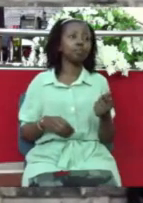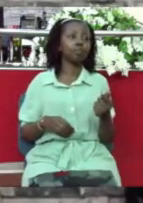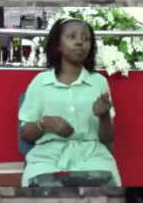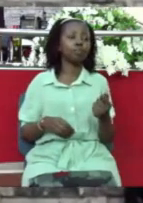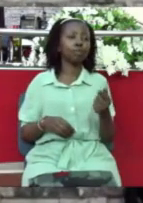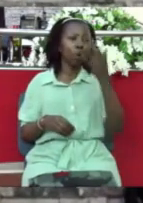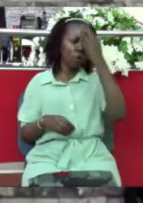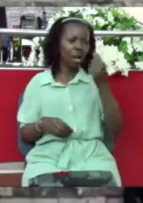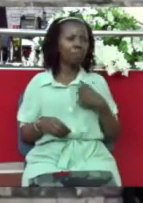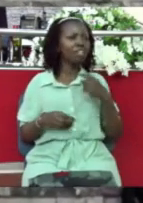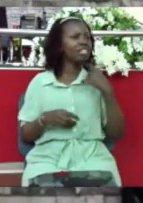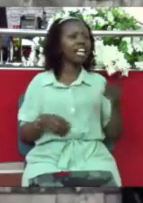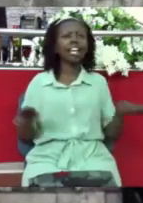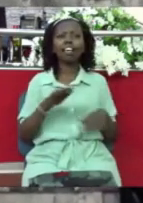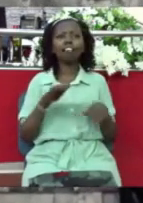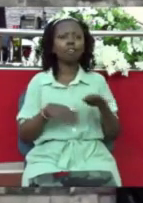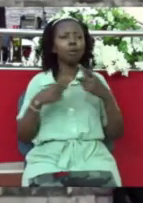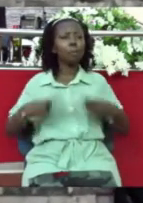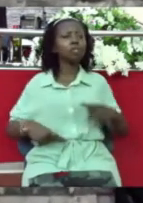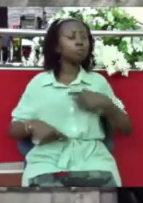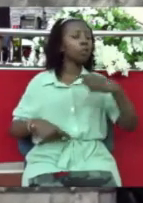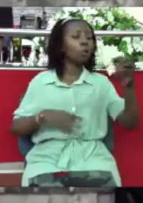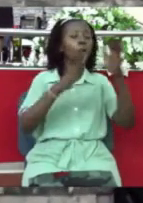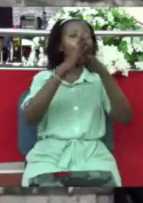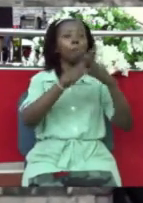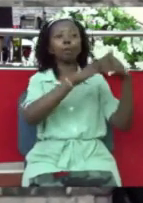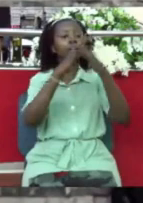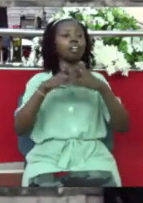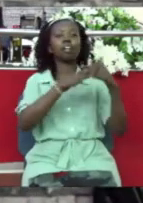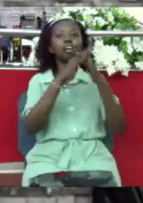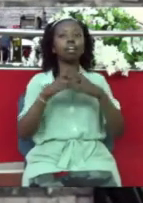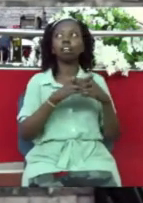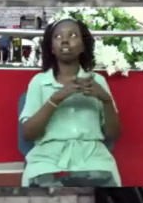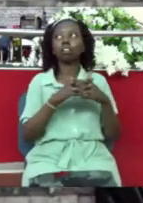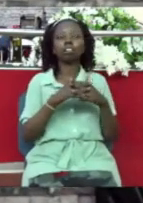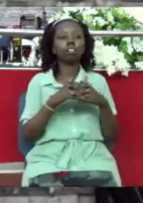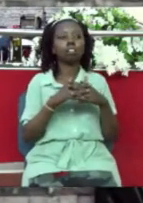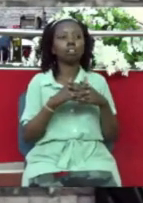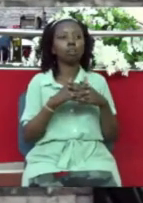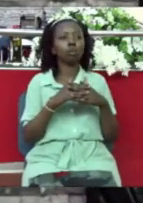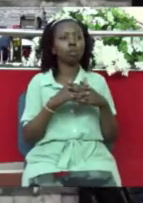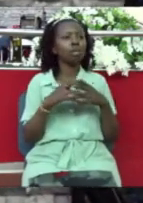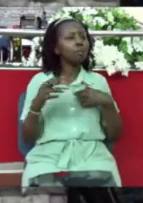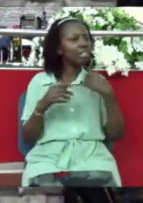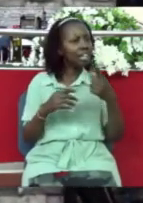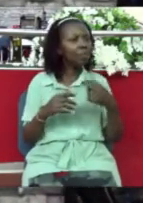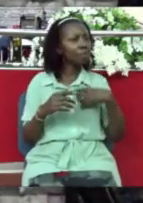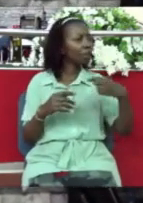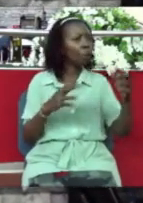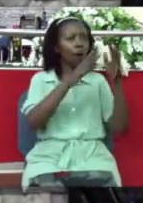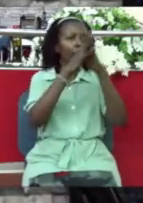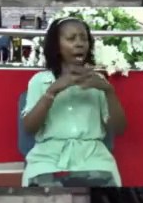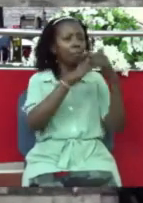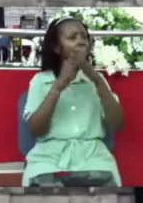Because I told everybody, naenda America. Munasikia naenda America? Wakikataa kusikia na warudia tena, by the way, ndradhi America. I'll tell people I'm going